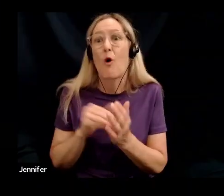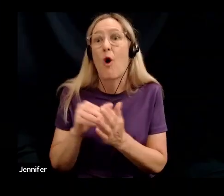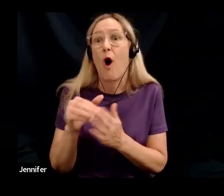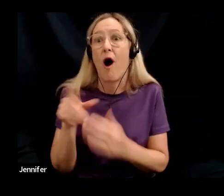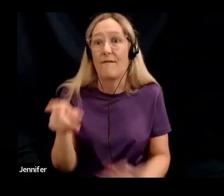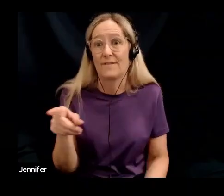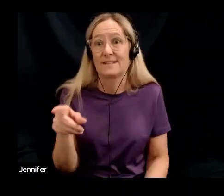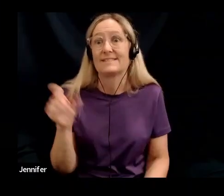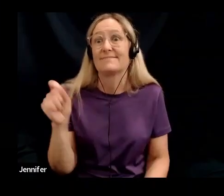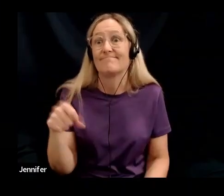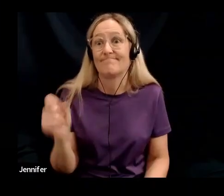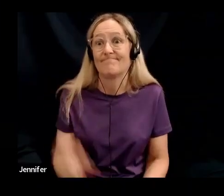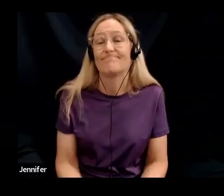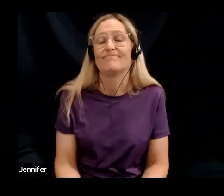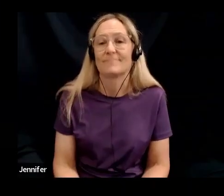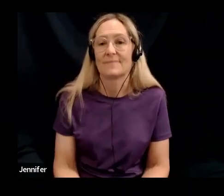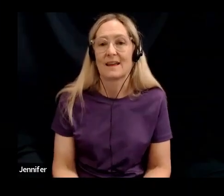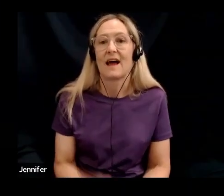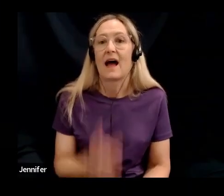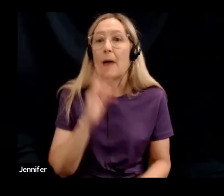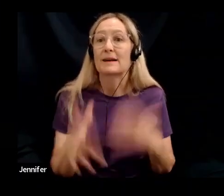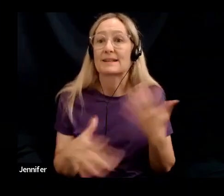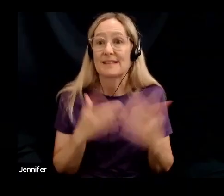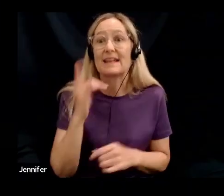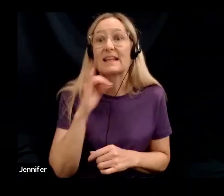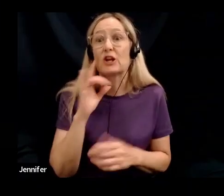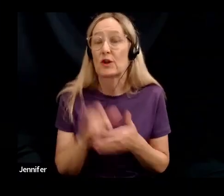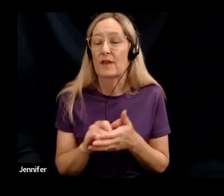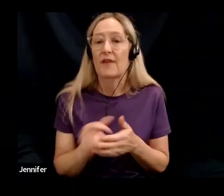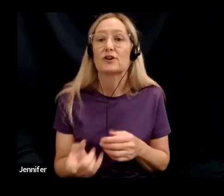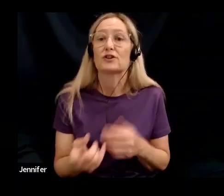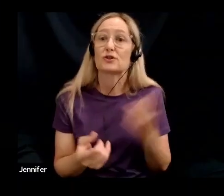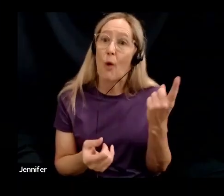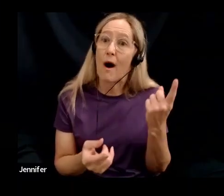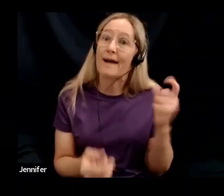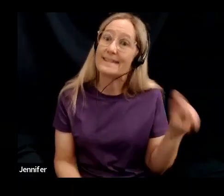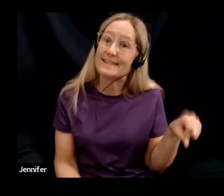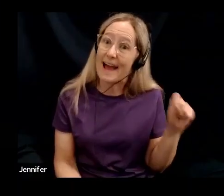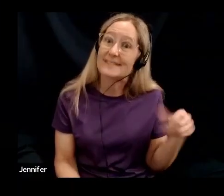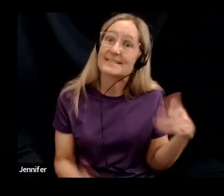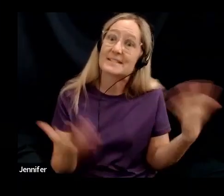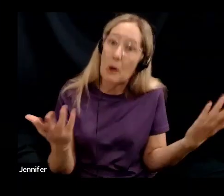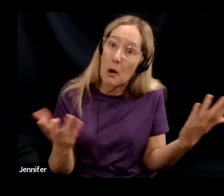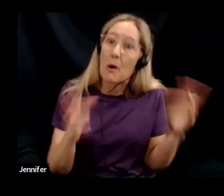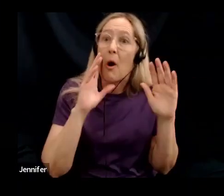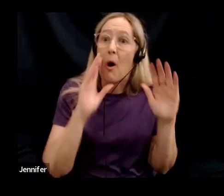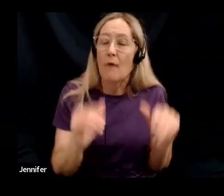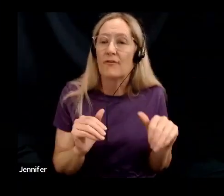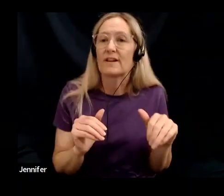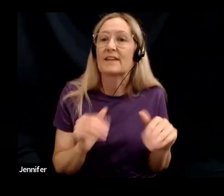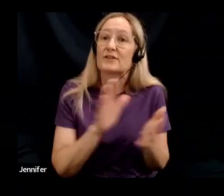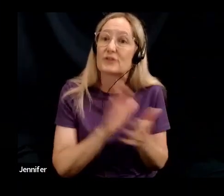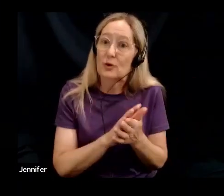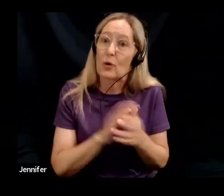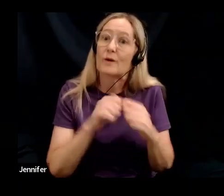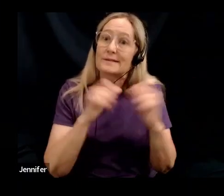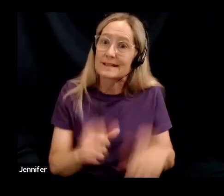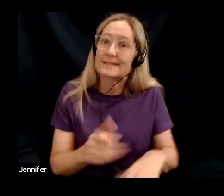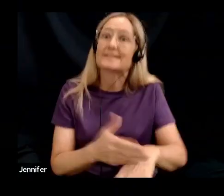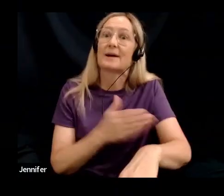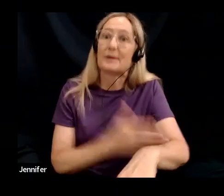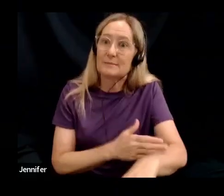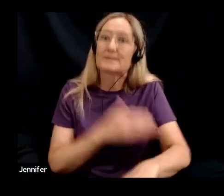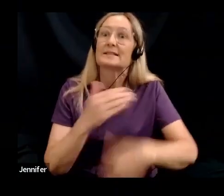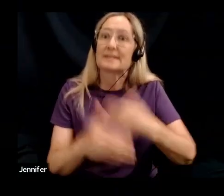asked this question. I'm really excited to hear that there's one yes. Hopefully the school system and other places